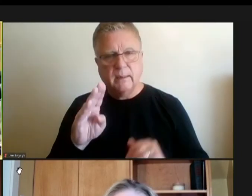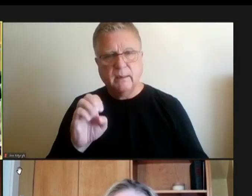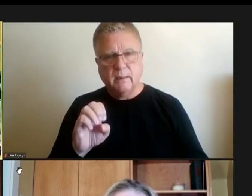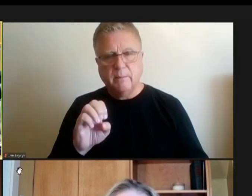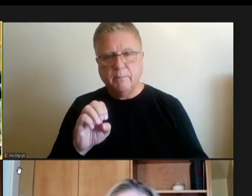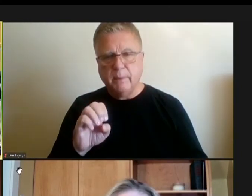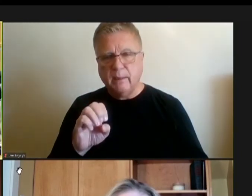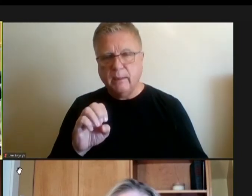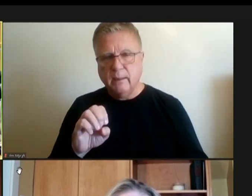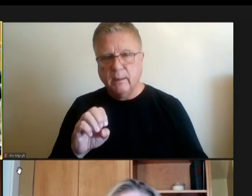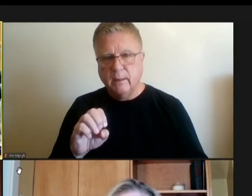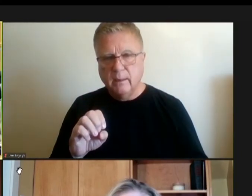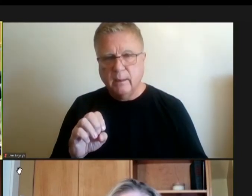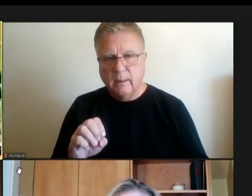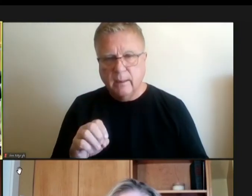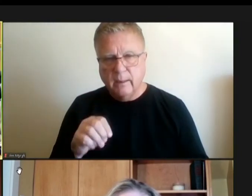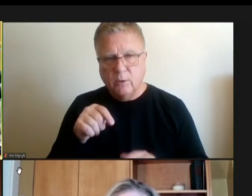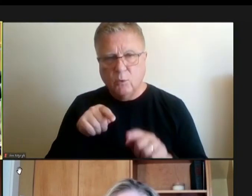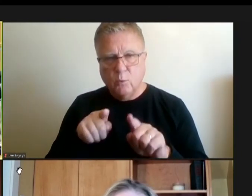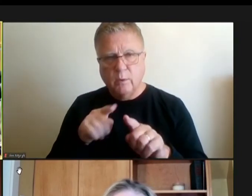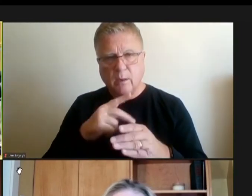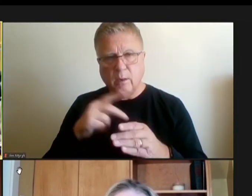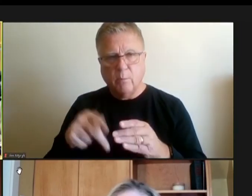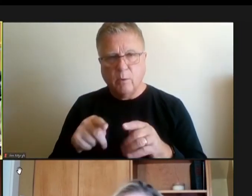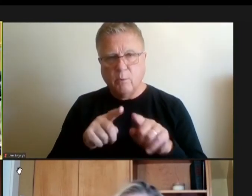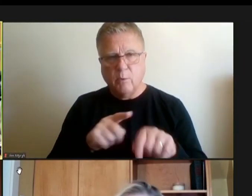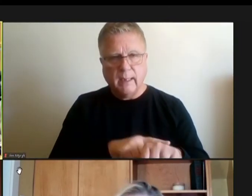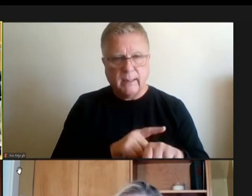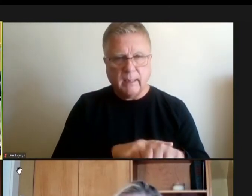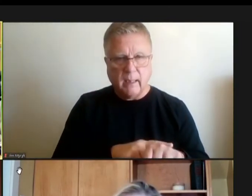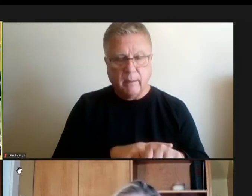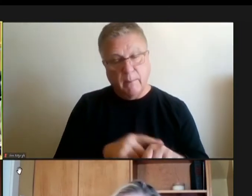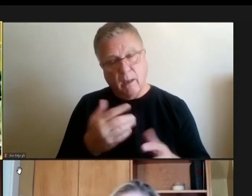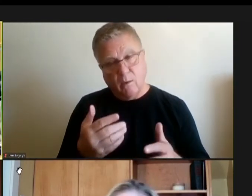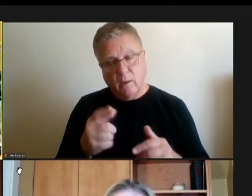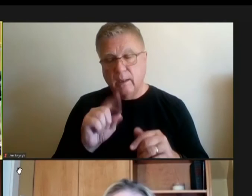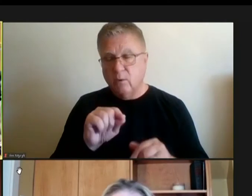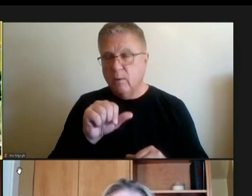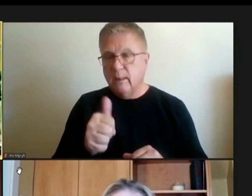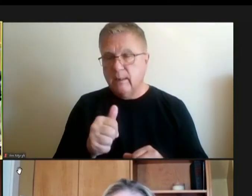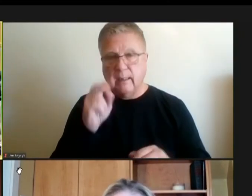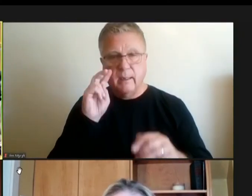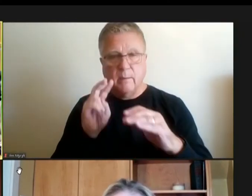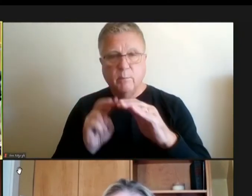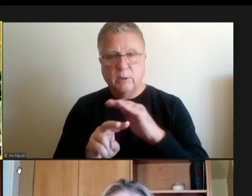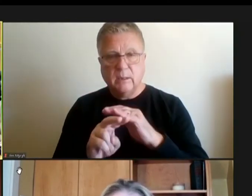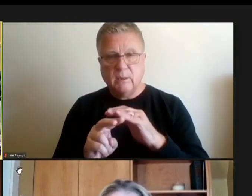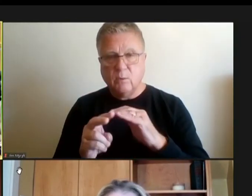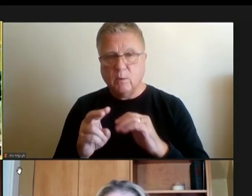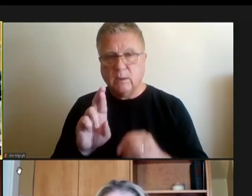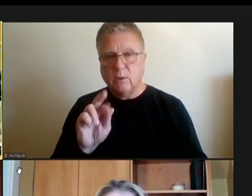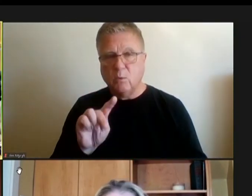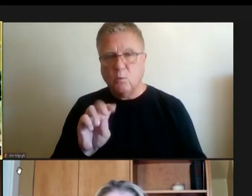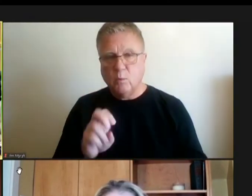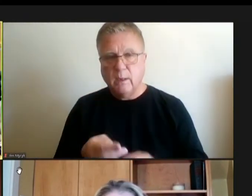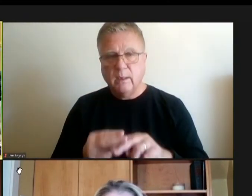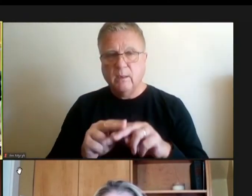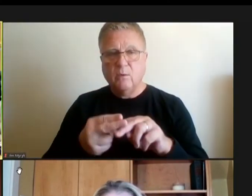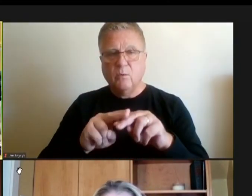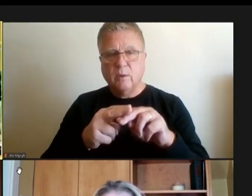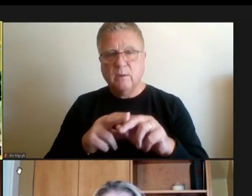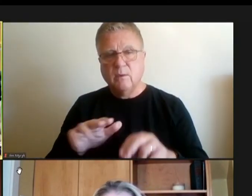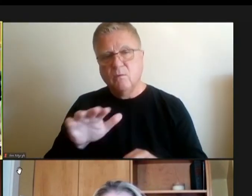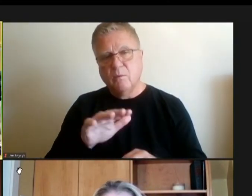water program at that time. In 2010, our projection was rate increases of somewhere